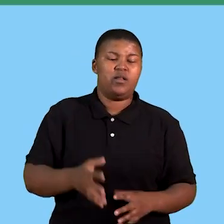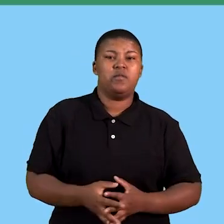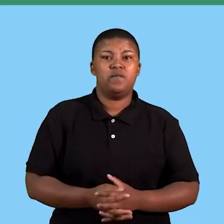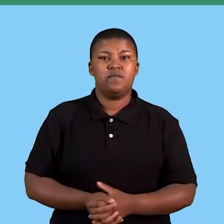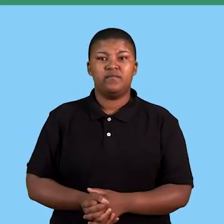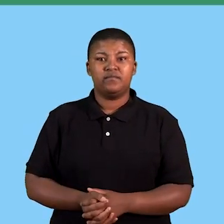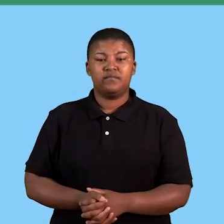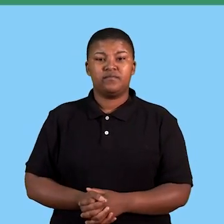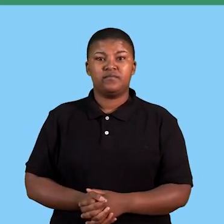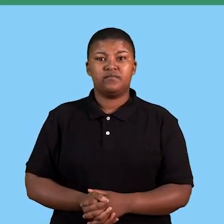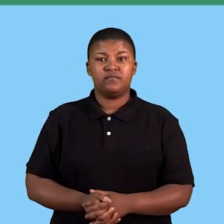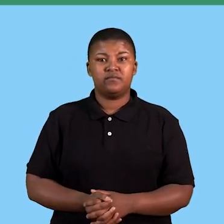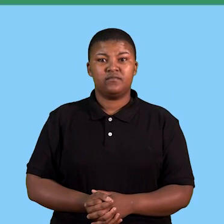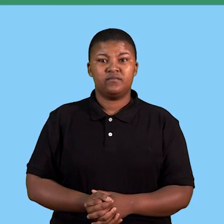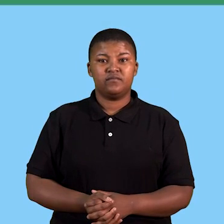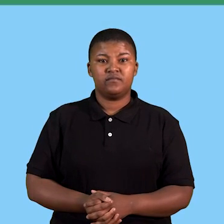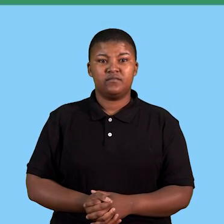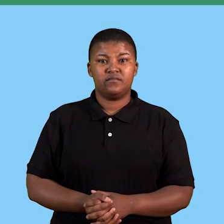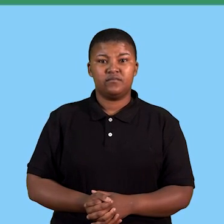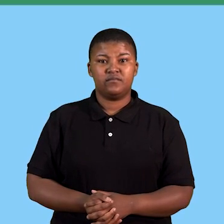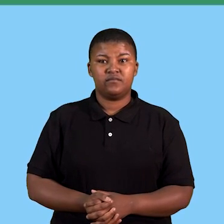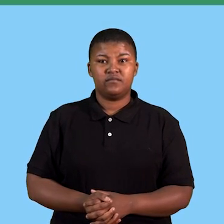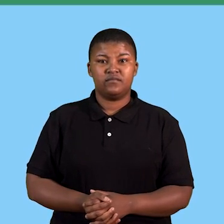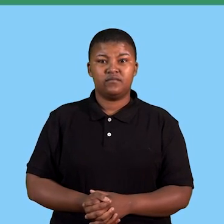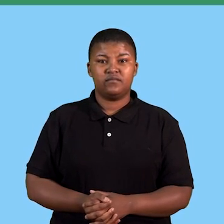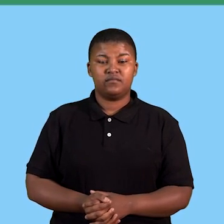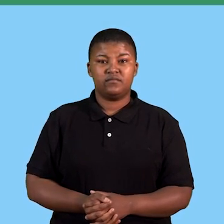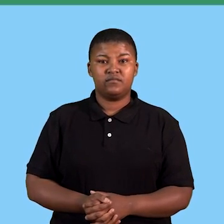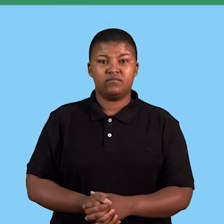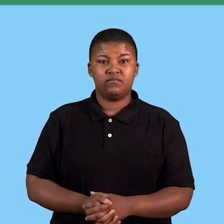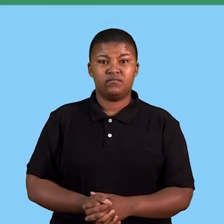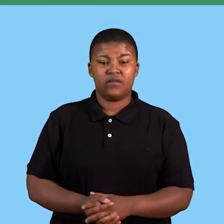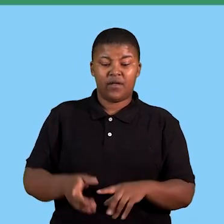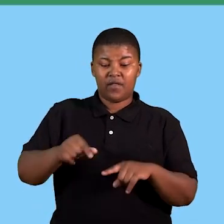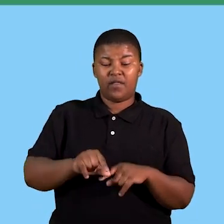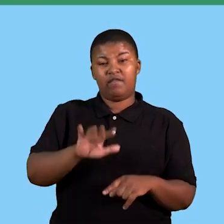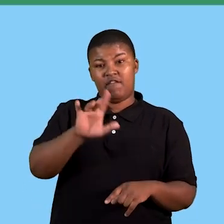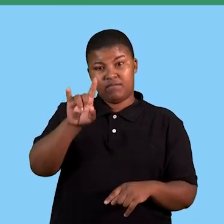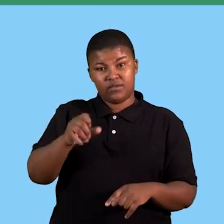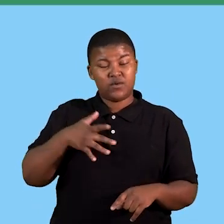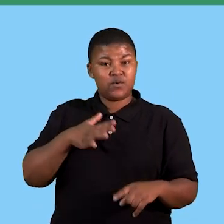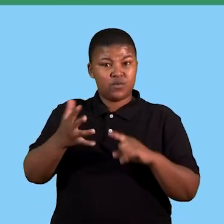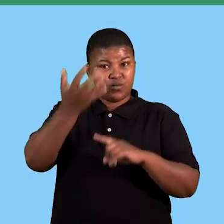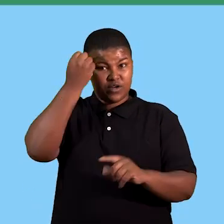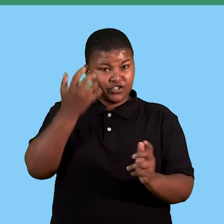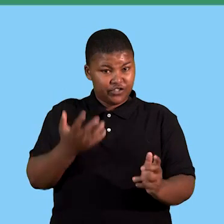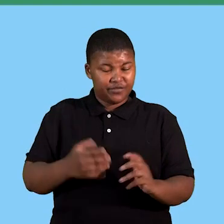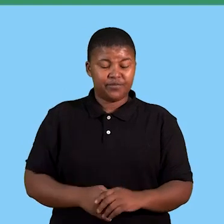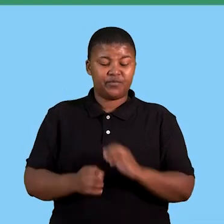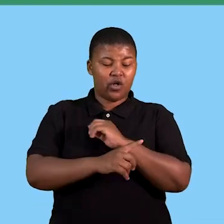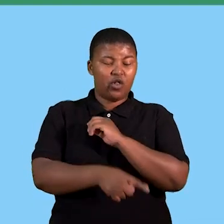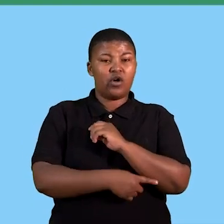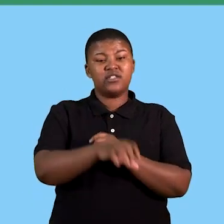have for their specific product. So this is what they want to achieve with their product.